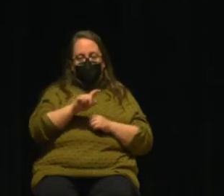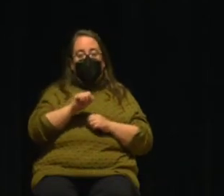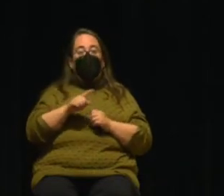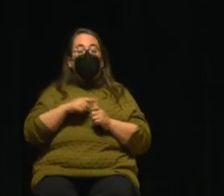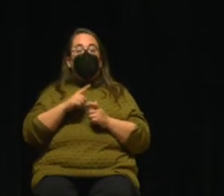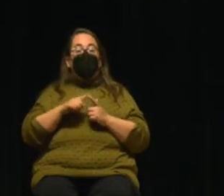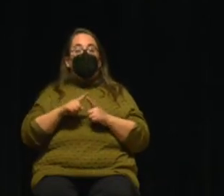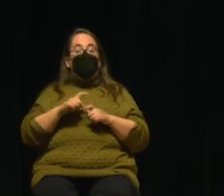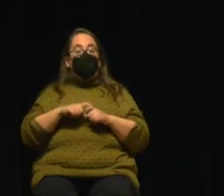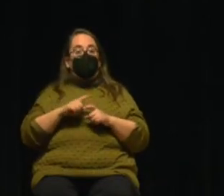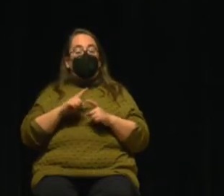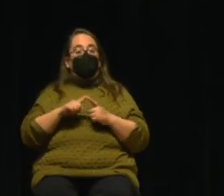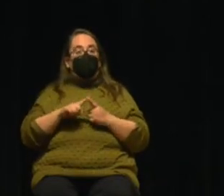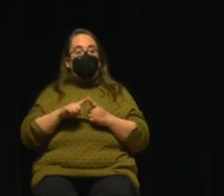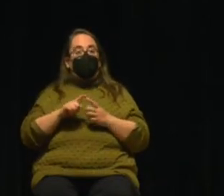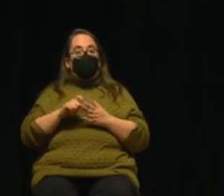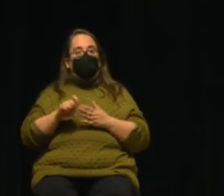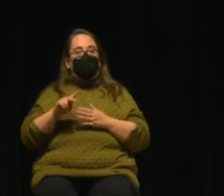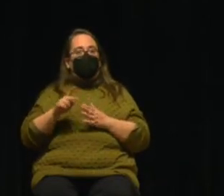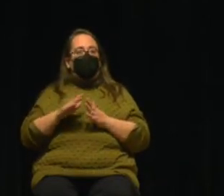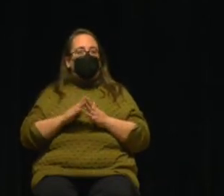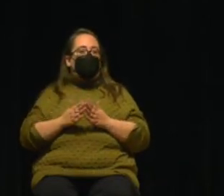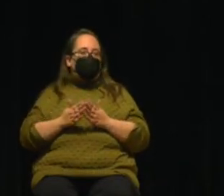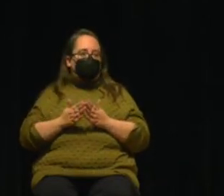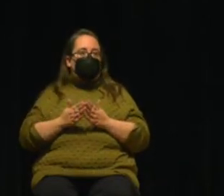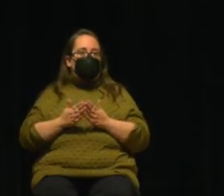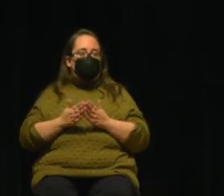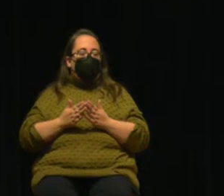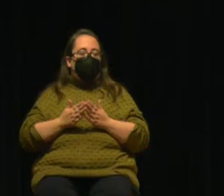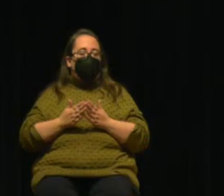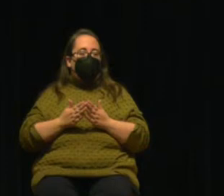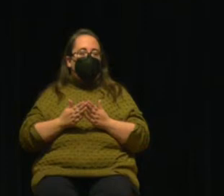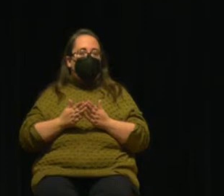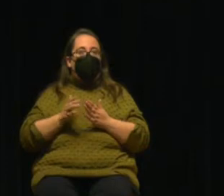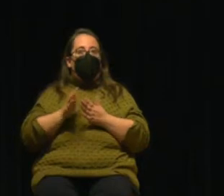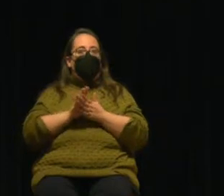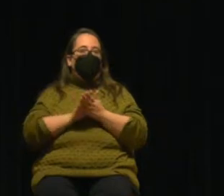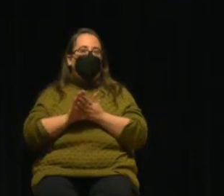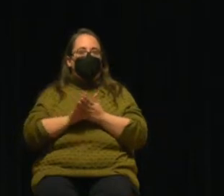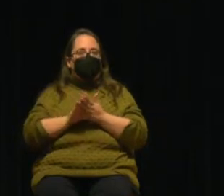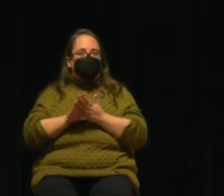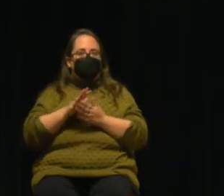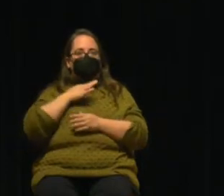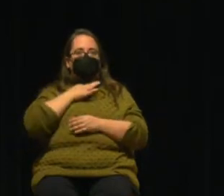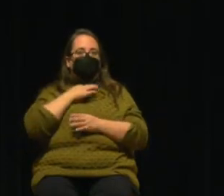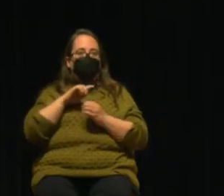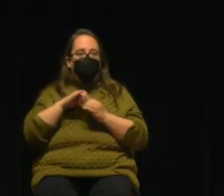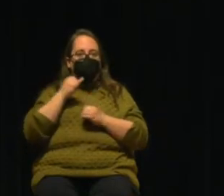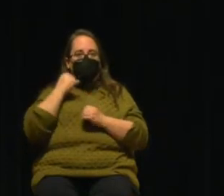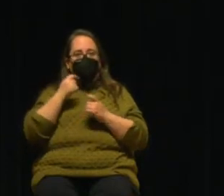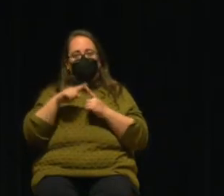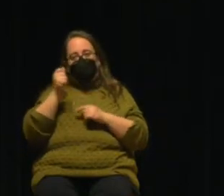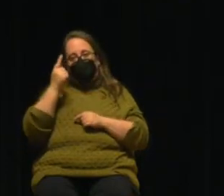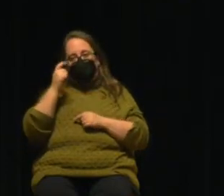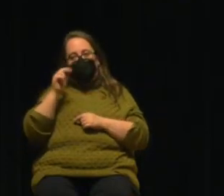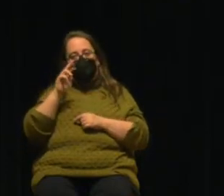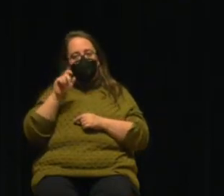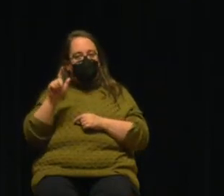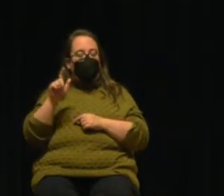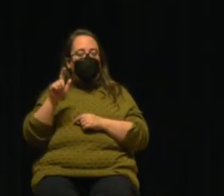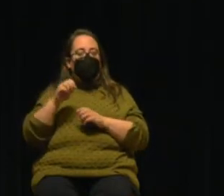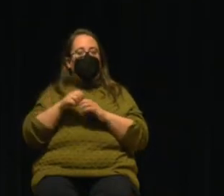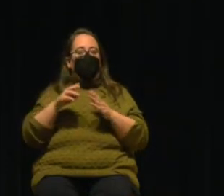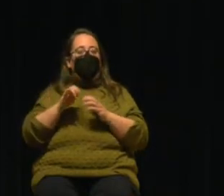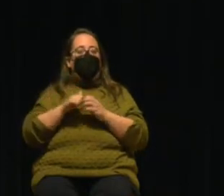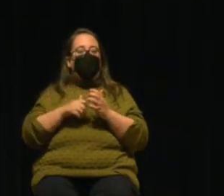it was time to turn to writing a second book, I was intrigued by this idea of trying to understand Still in a